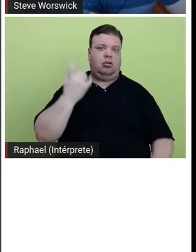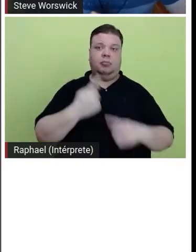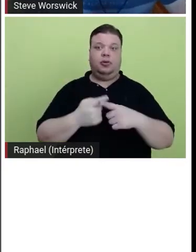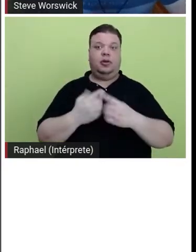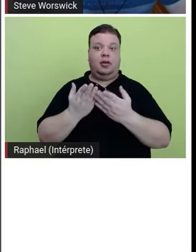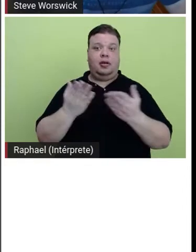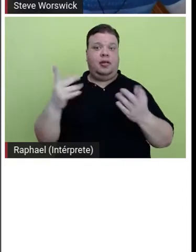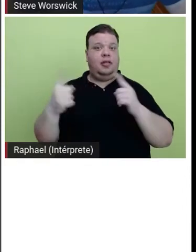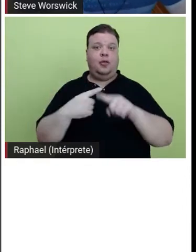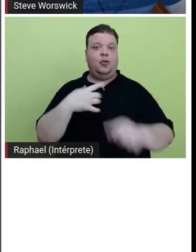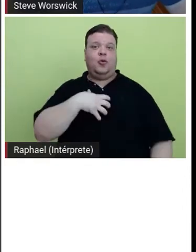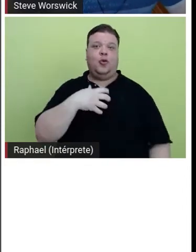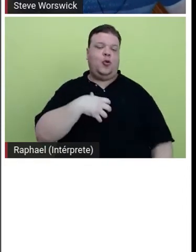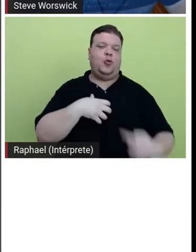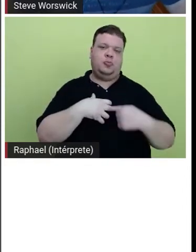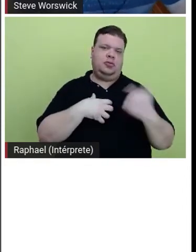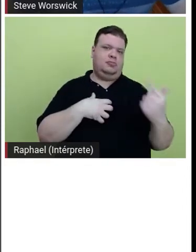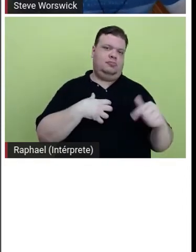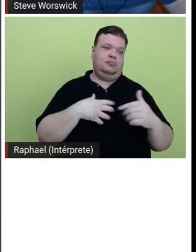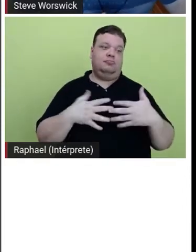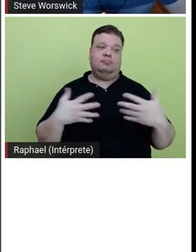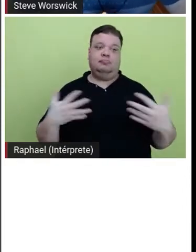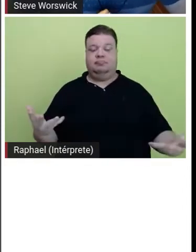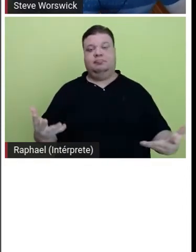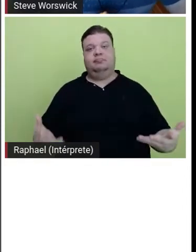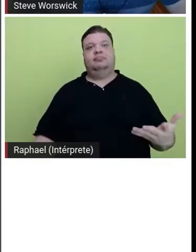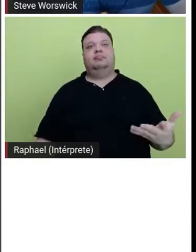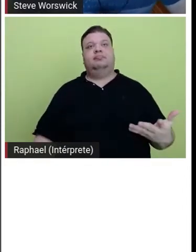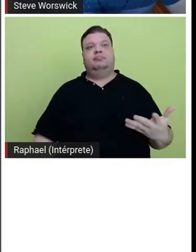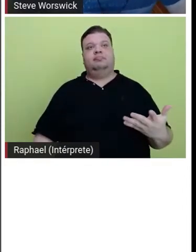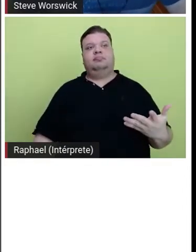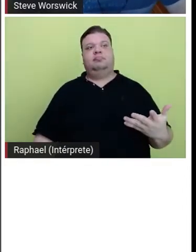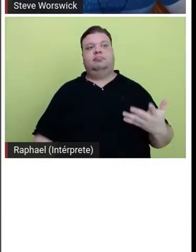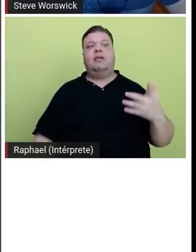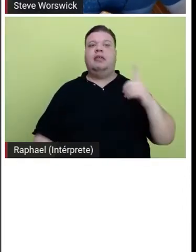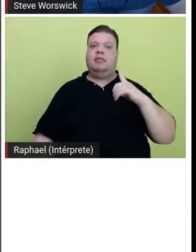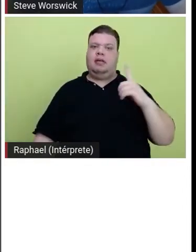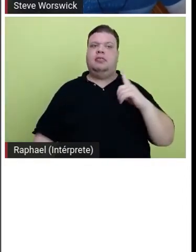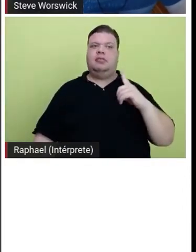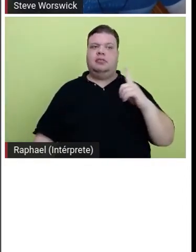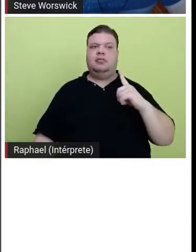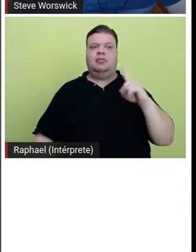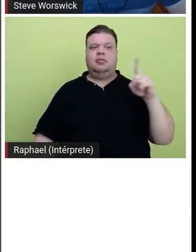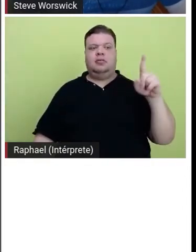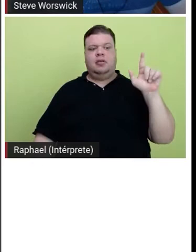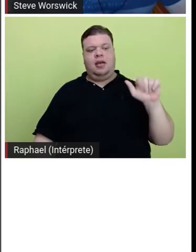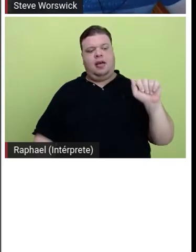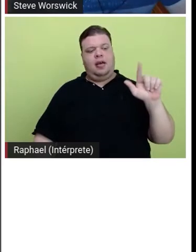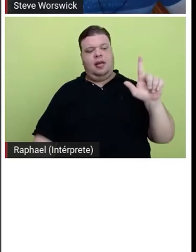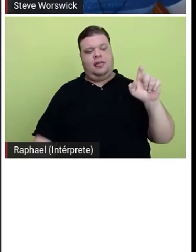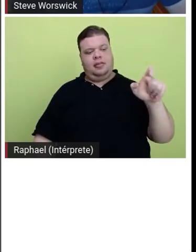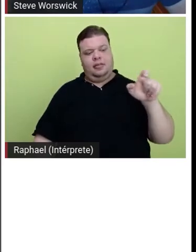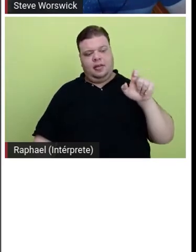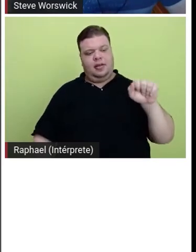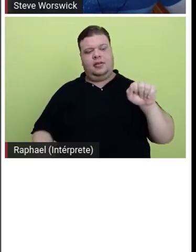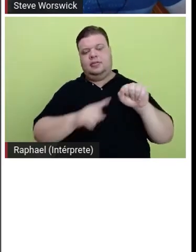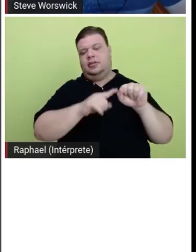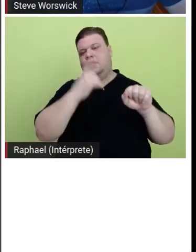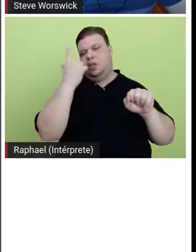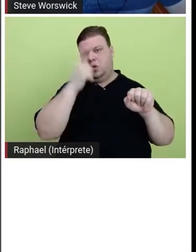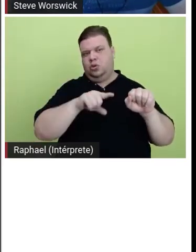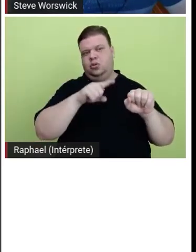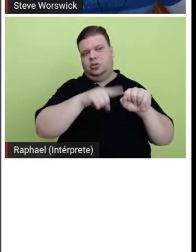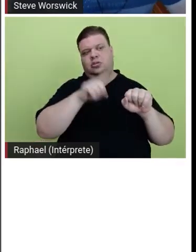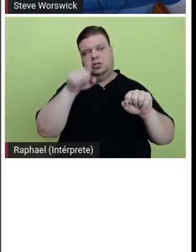if Kooky ever says anything wrong, I can find within a few seconds what rule has created that wrong response and